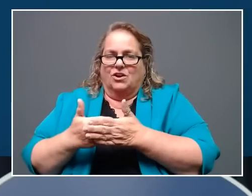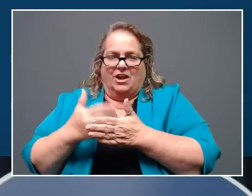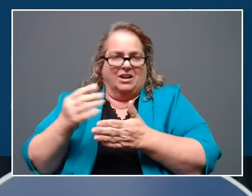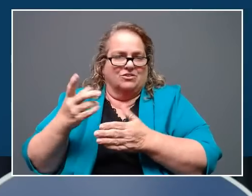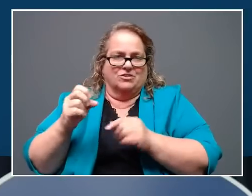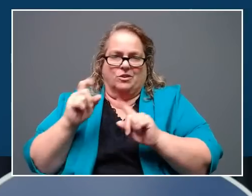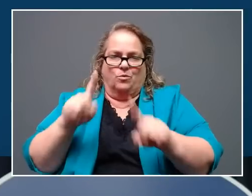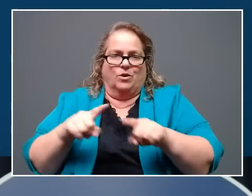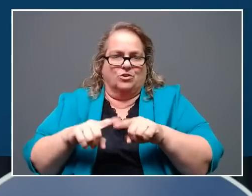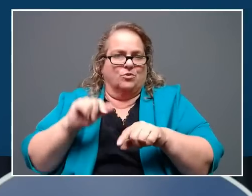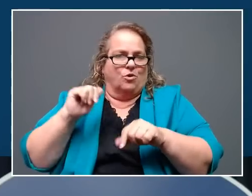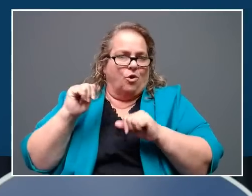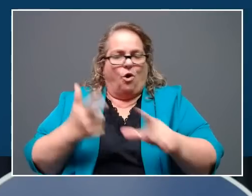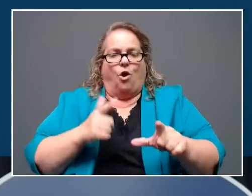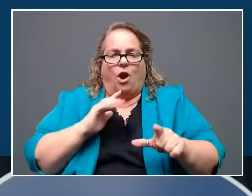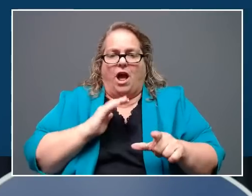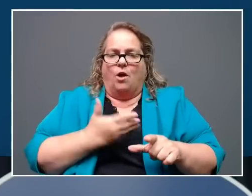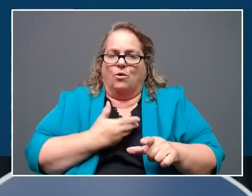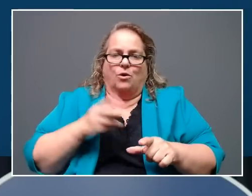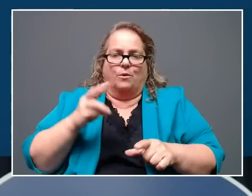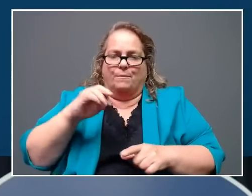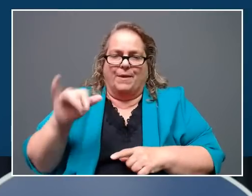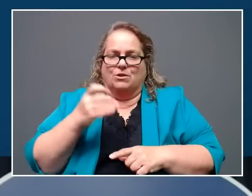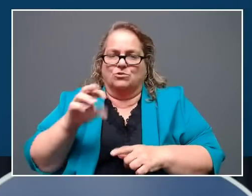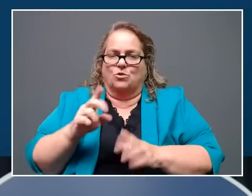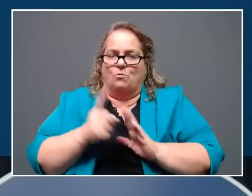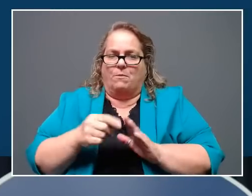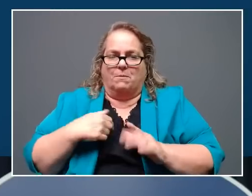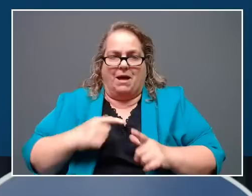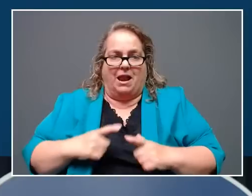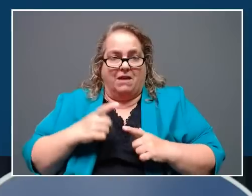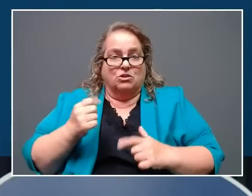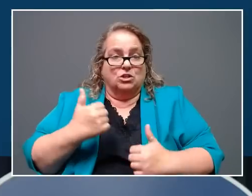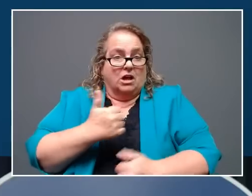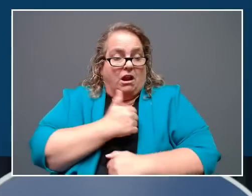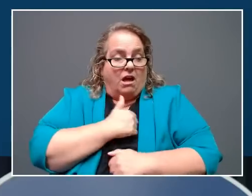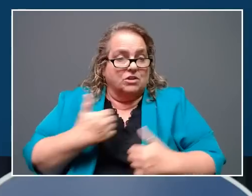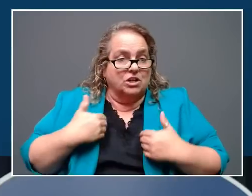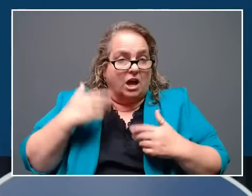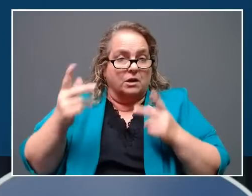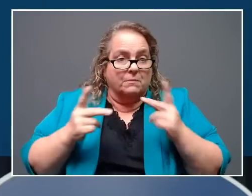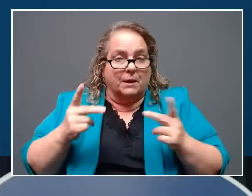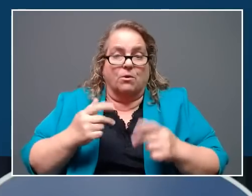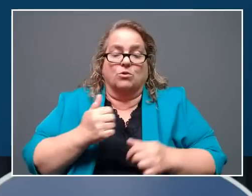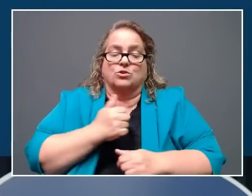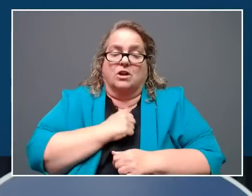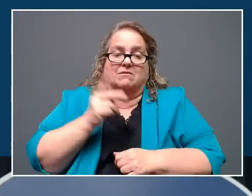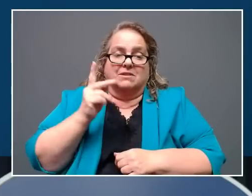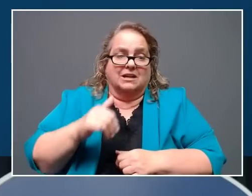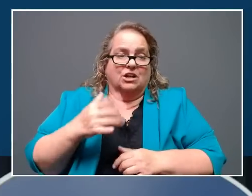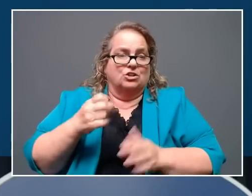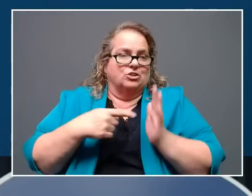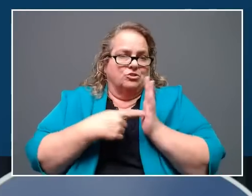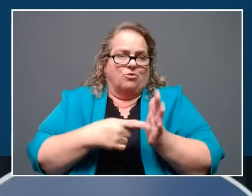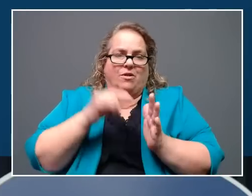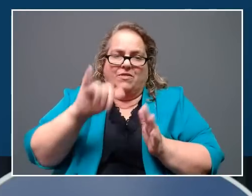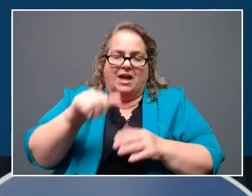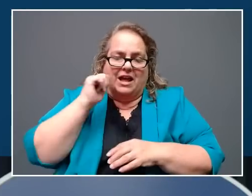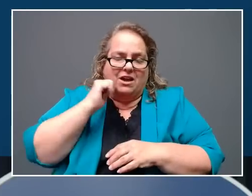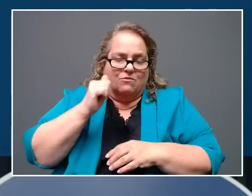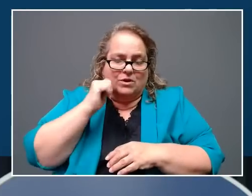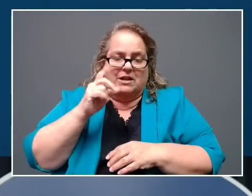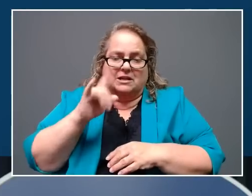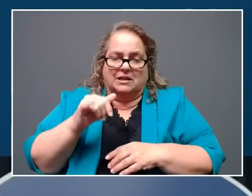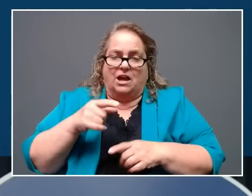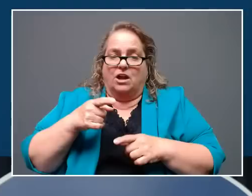moment in my life. She loved young people. She loved the Commonwealth, and she demonstrated that every day, particularly in the 30 years